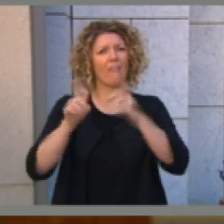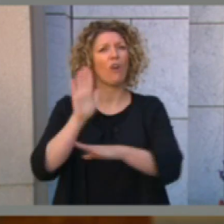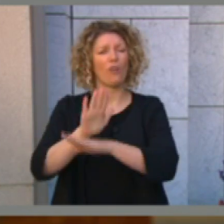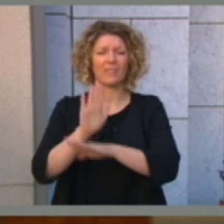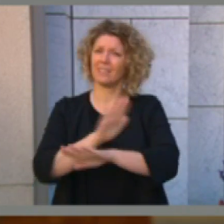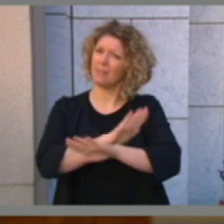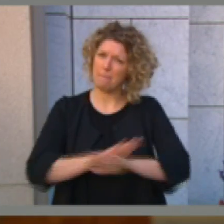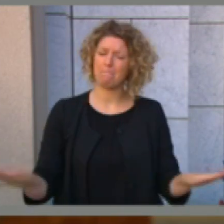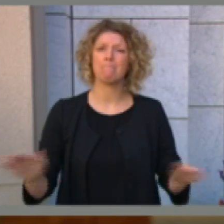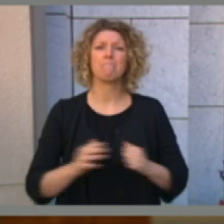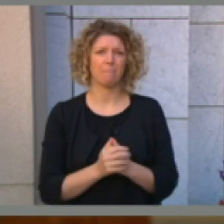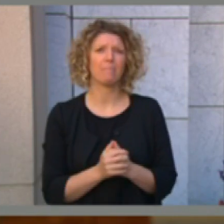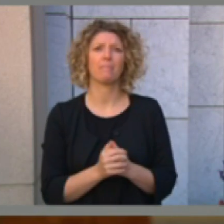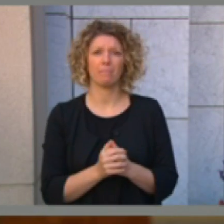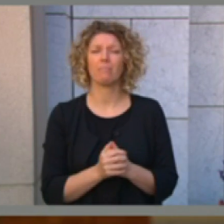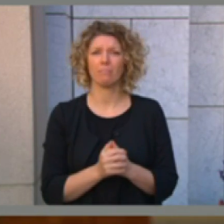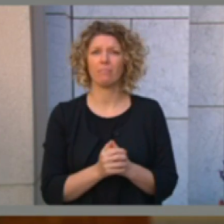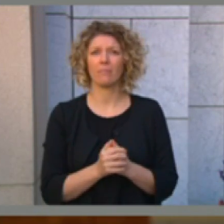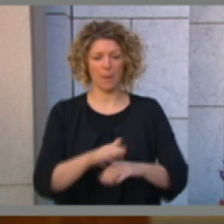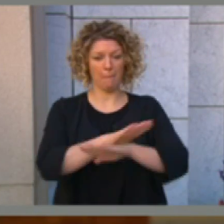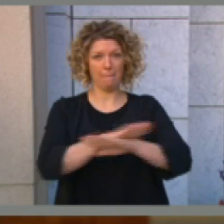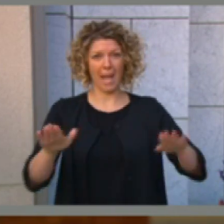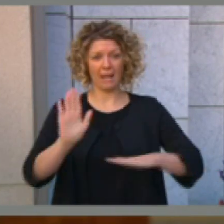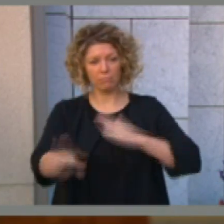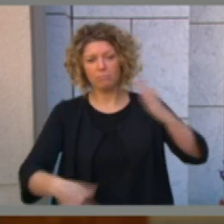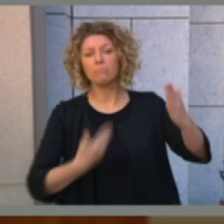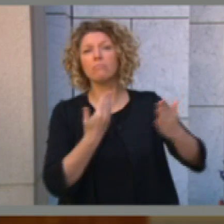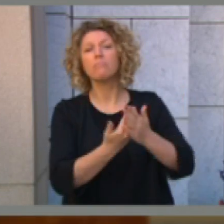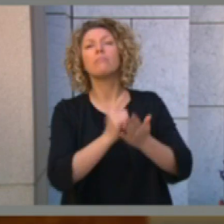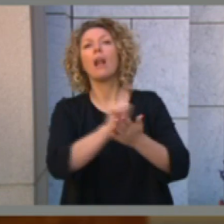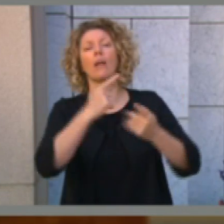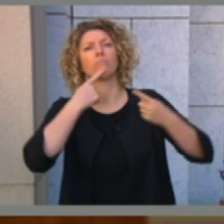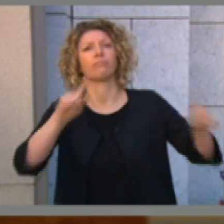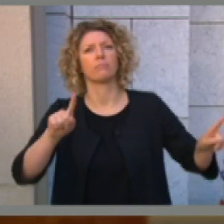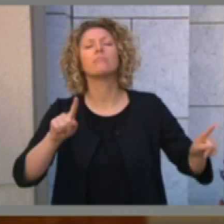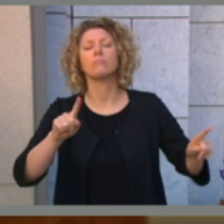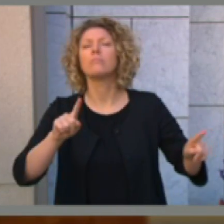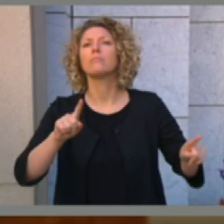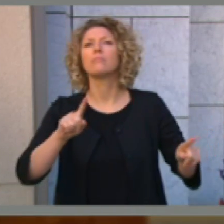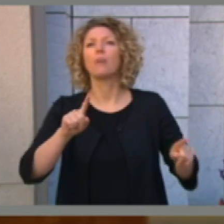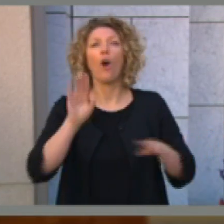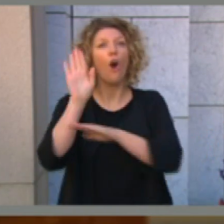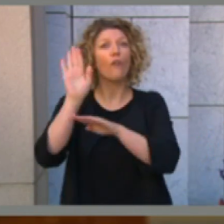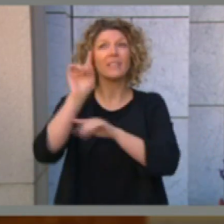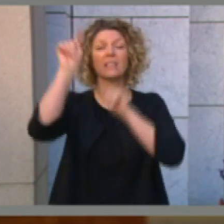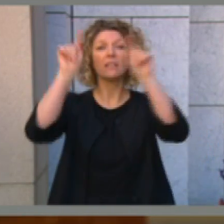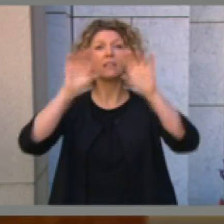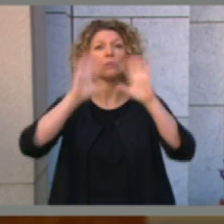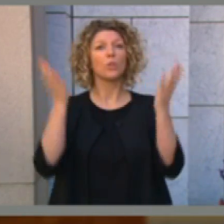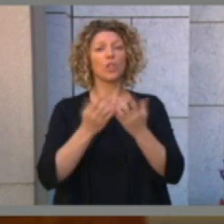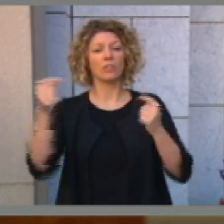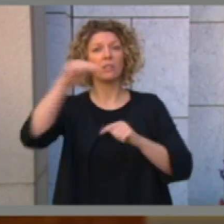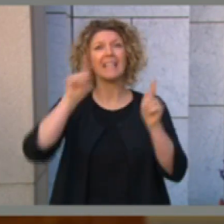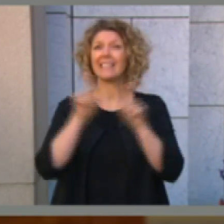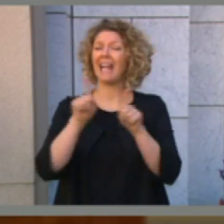time. And that is an indefinite ban. But as you are seeing from other countries around the world, they're putting similar restrictions on entry, just as